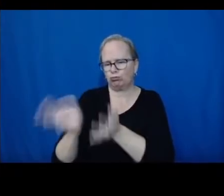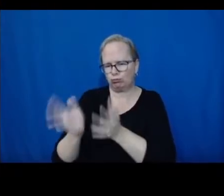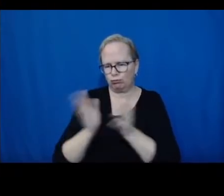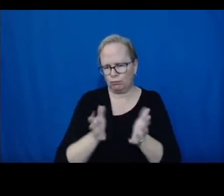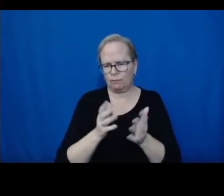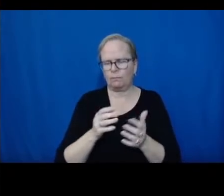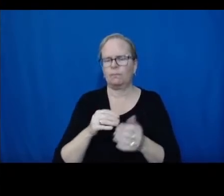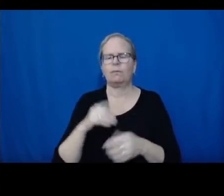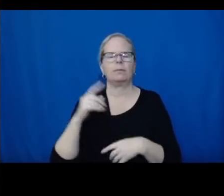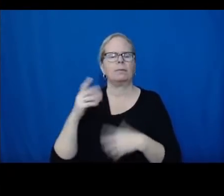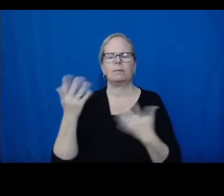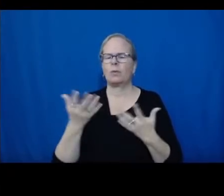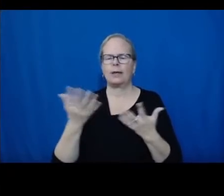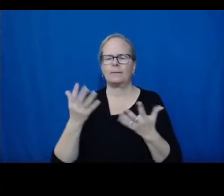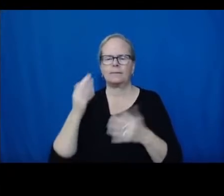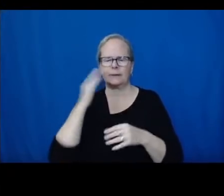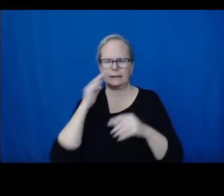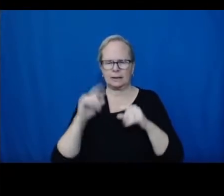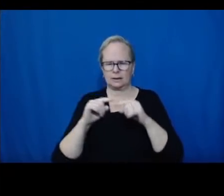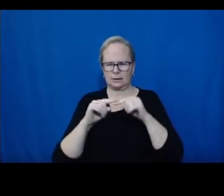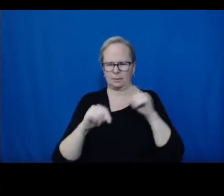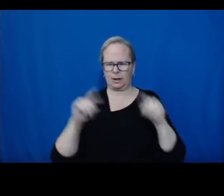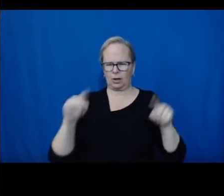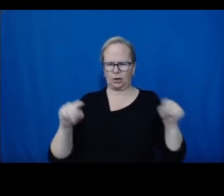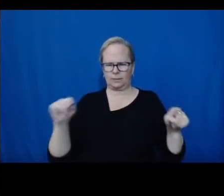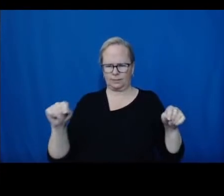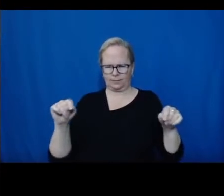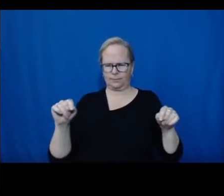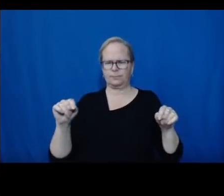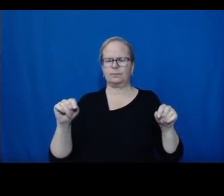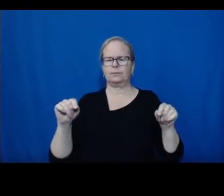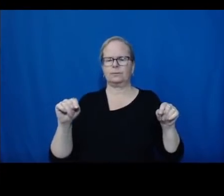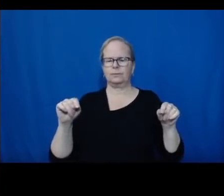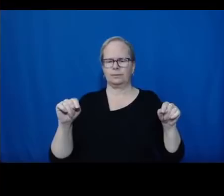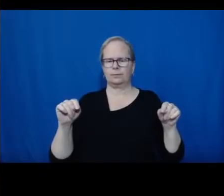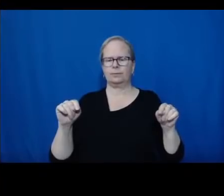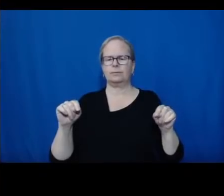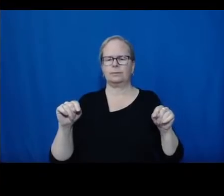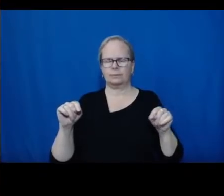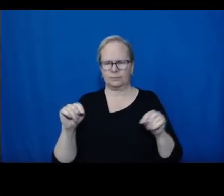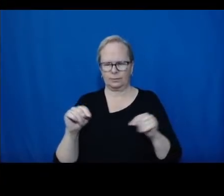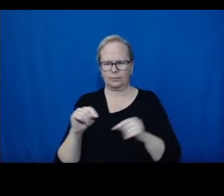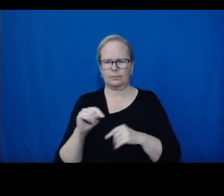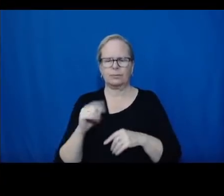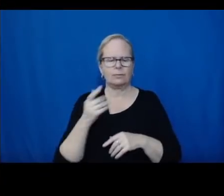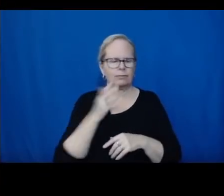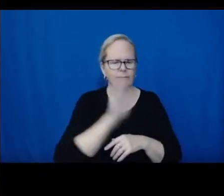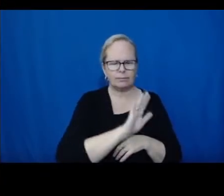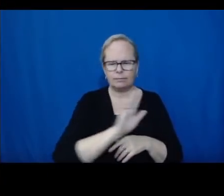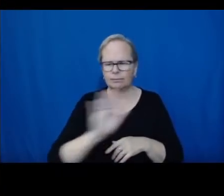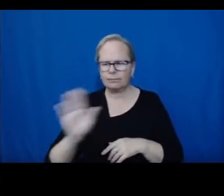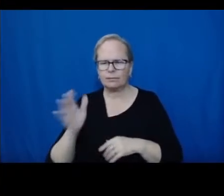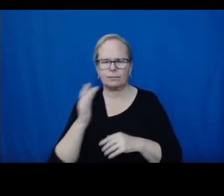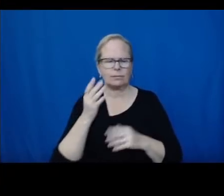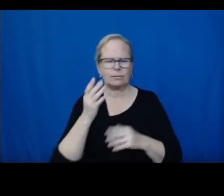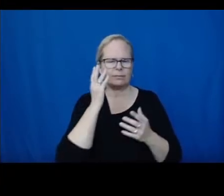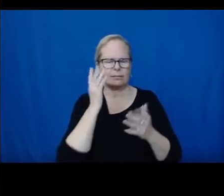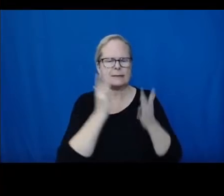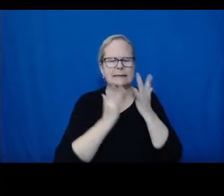us about the disparity that is happening in our non-really large urban